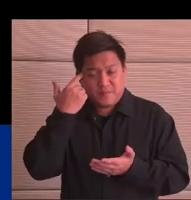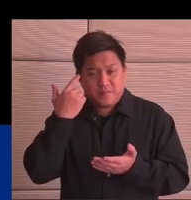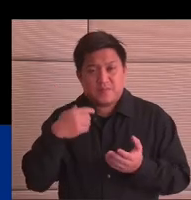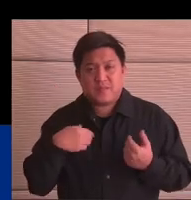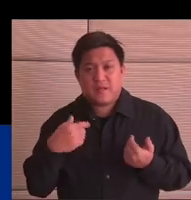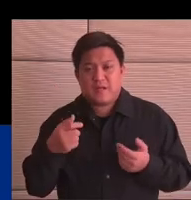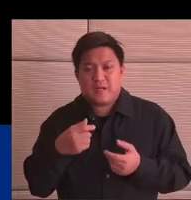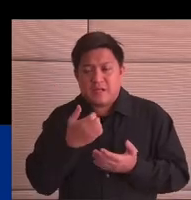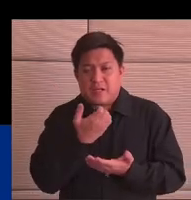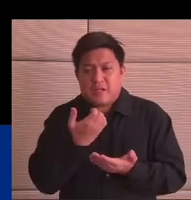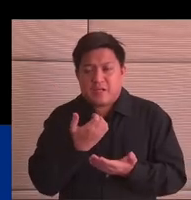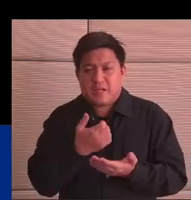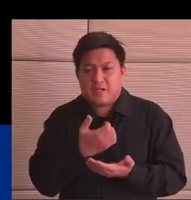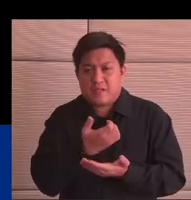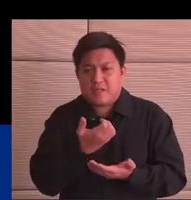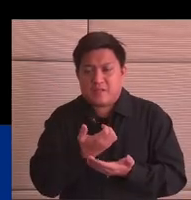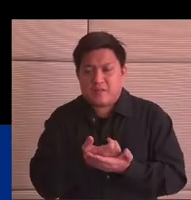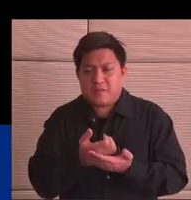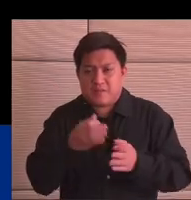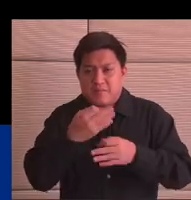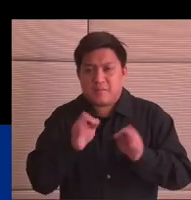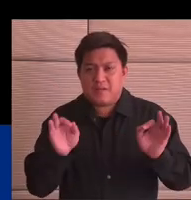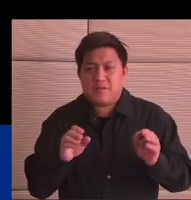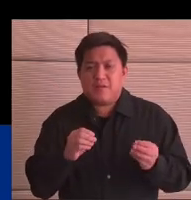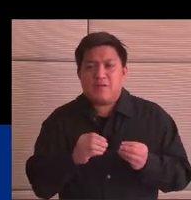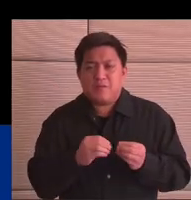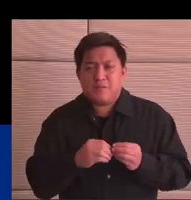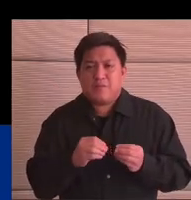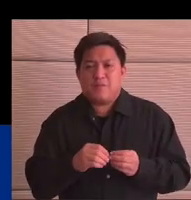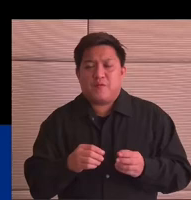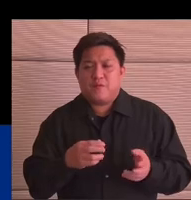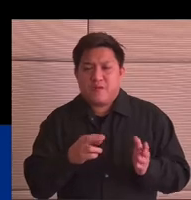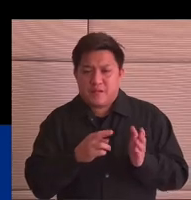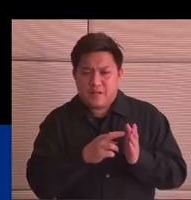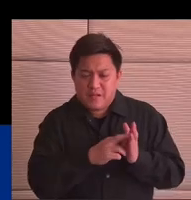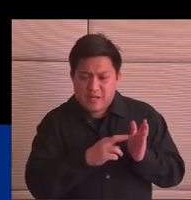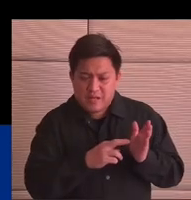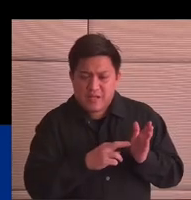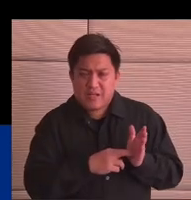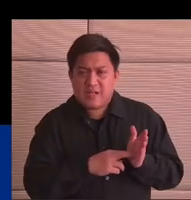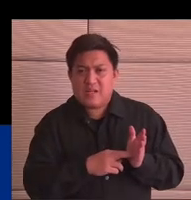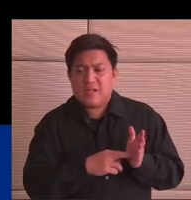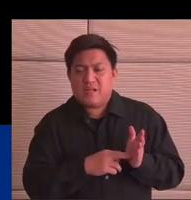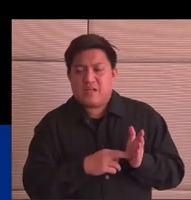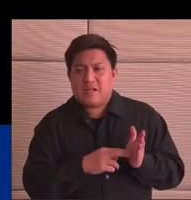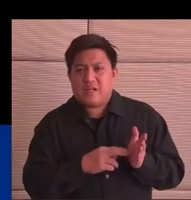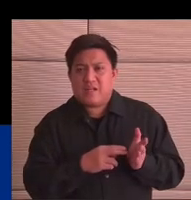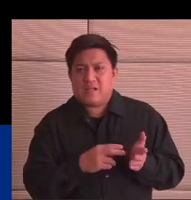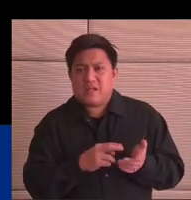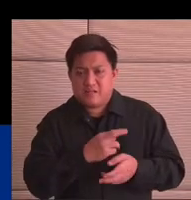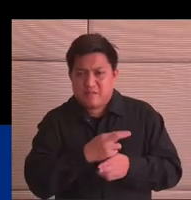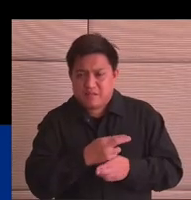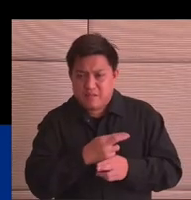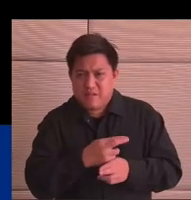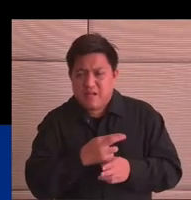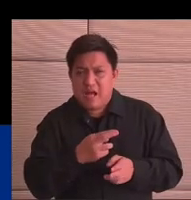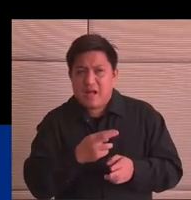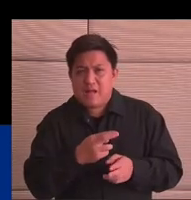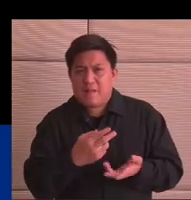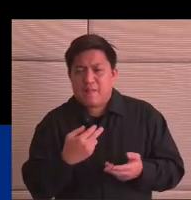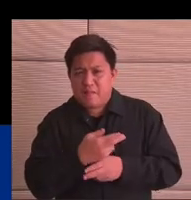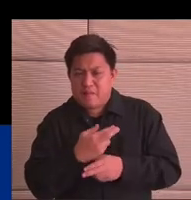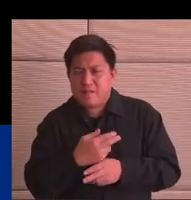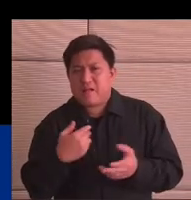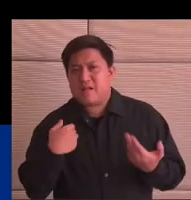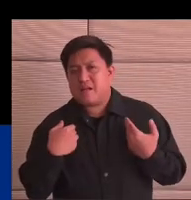economic freedom. That means more rational regulation and a change in mindset in our regulators. You know, I've always felt